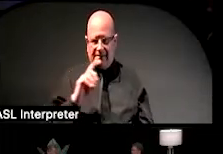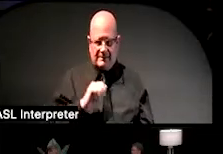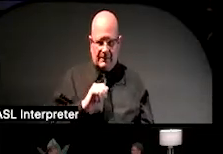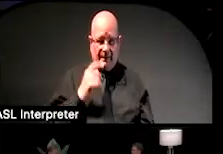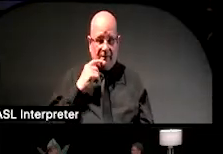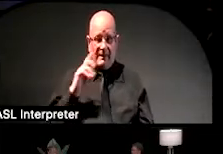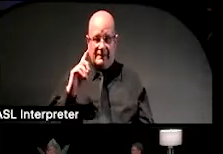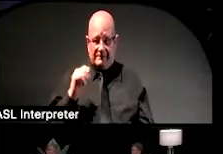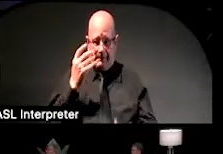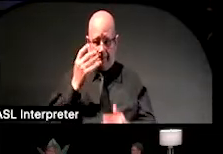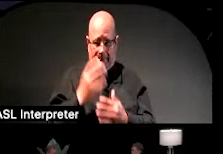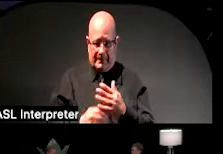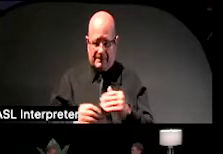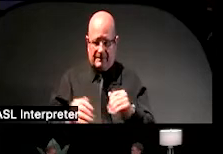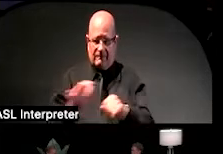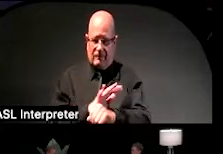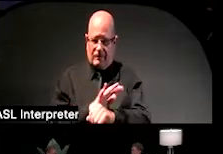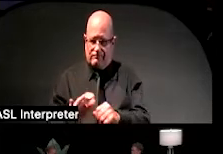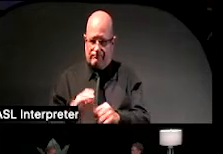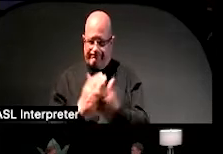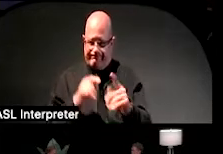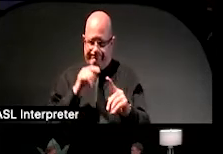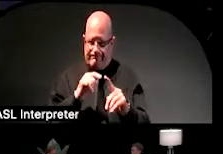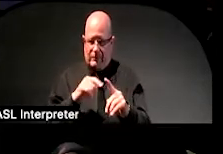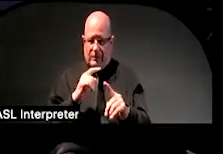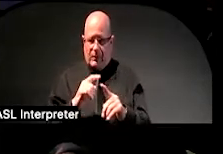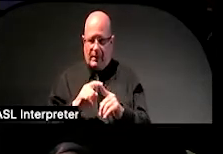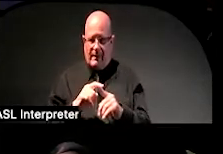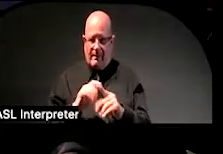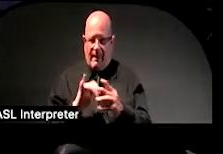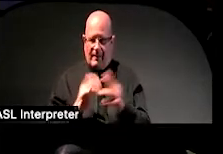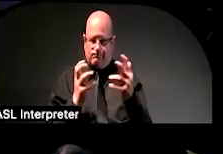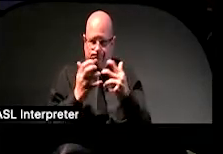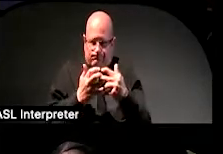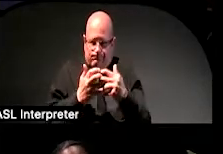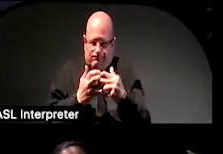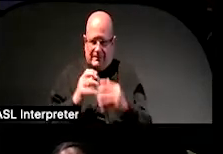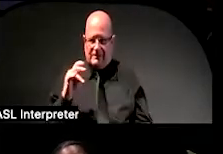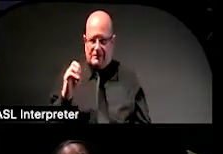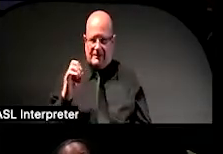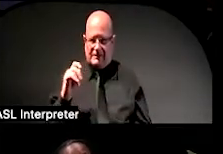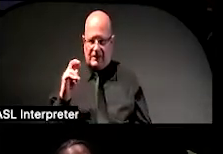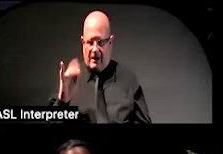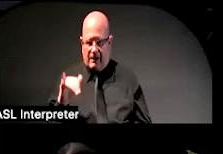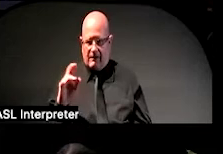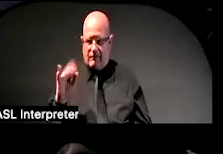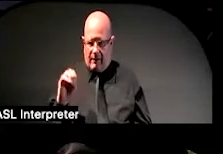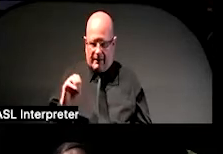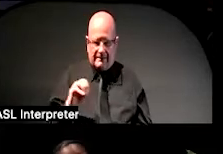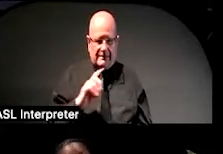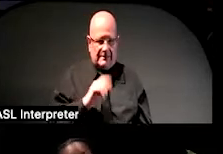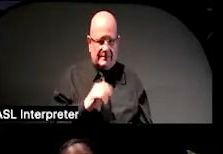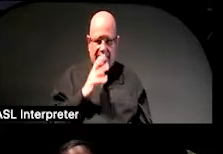is missing an entire aspect when the intersectionality of race and disability is ignored."